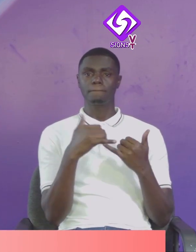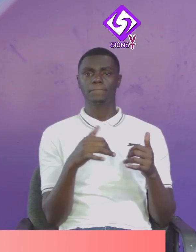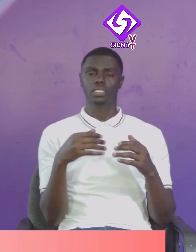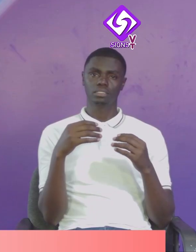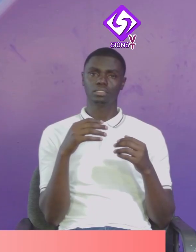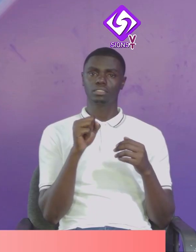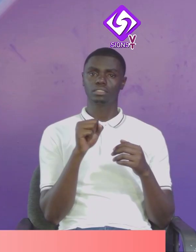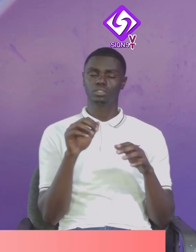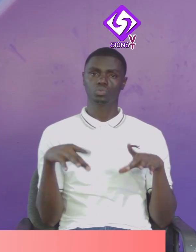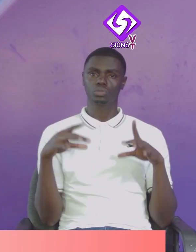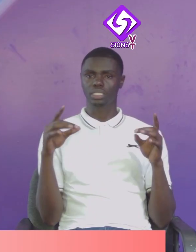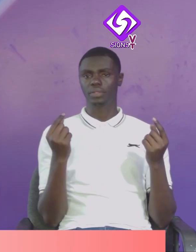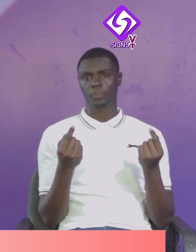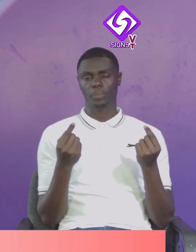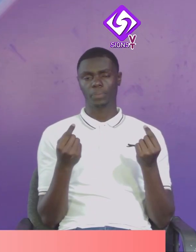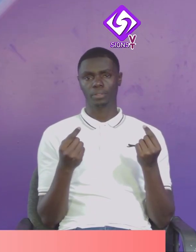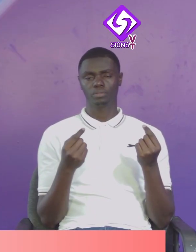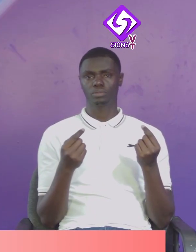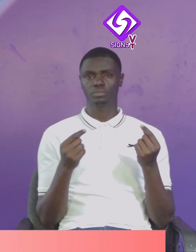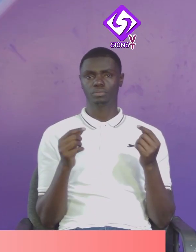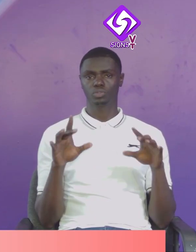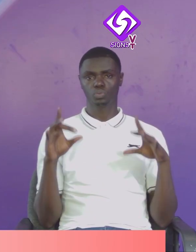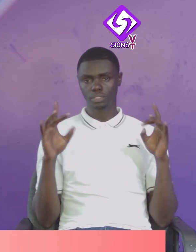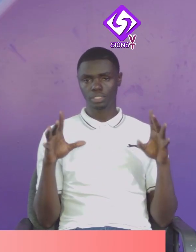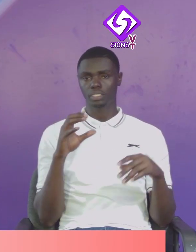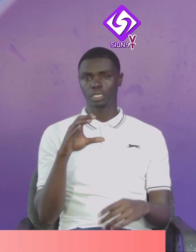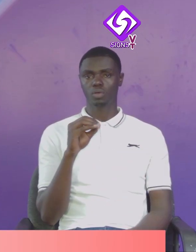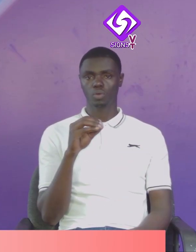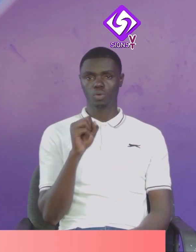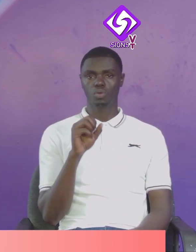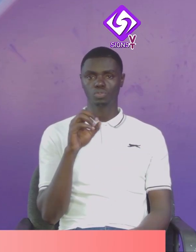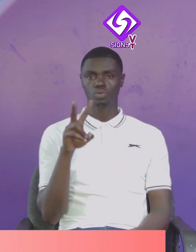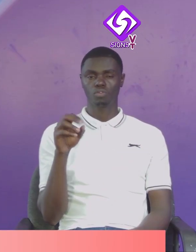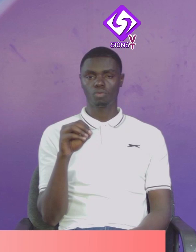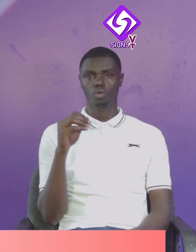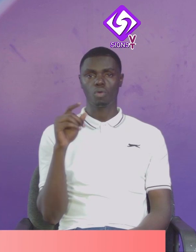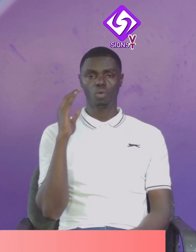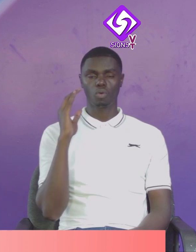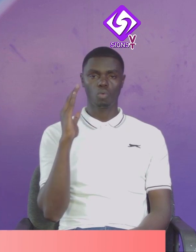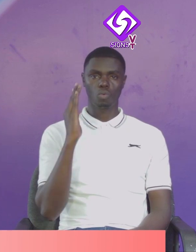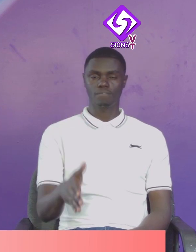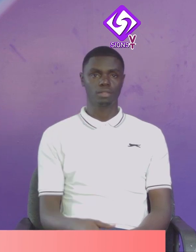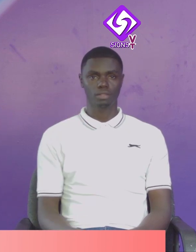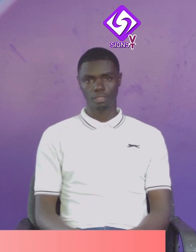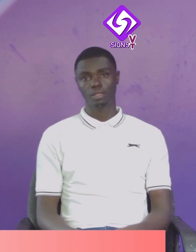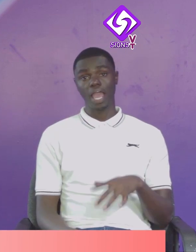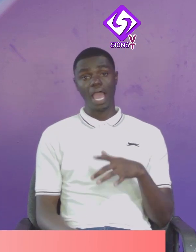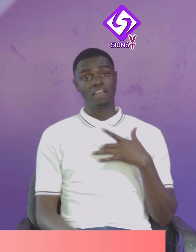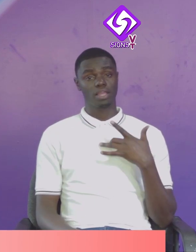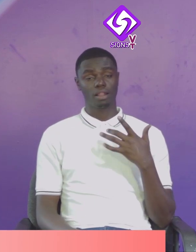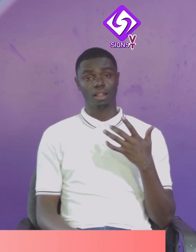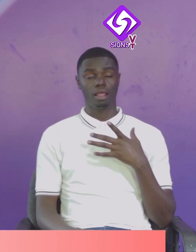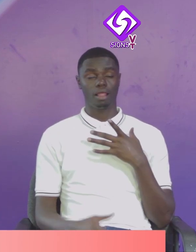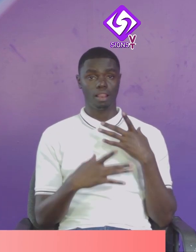So it is Switzerland, Kosovo qualify automatically. Right. I really do feel for them, because I like the